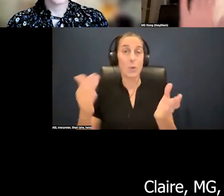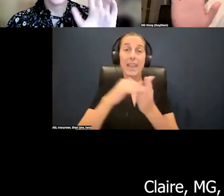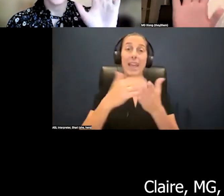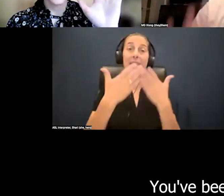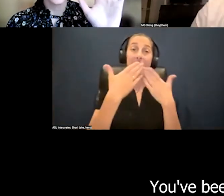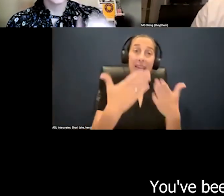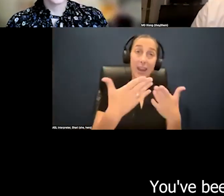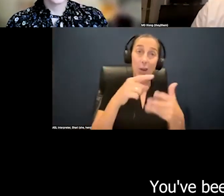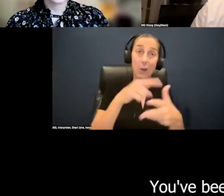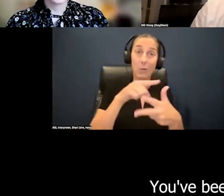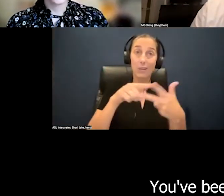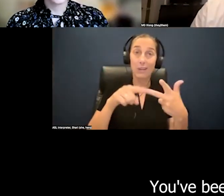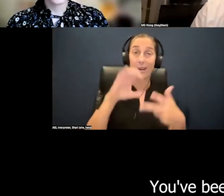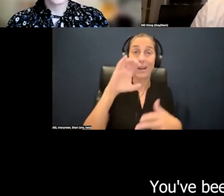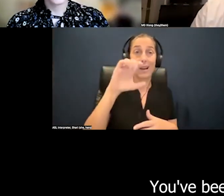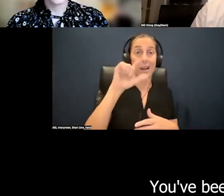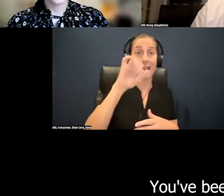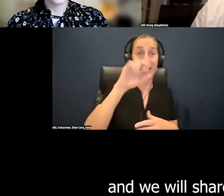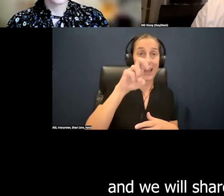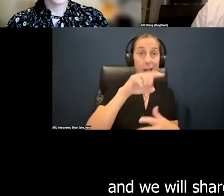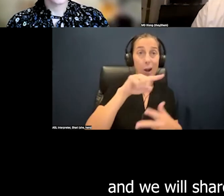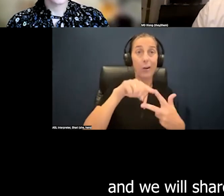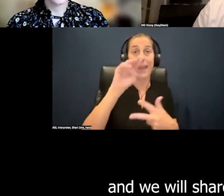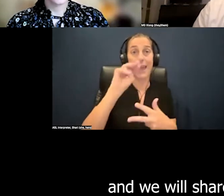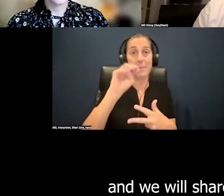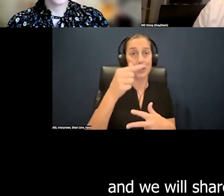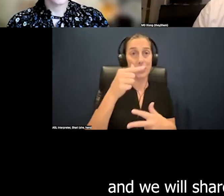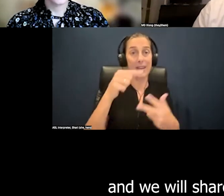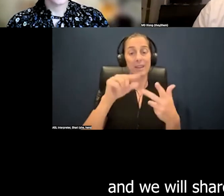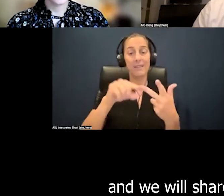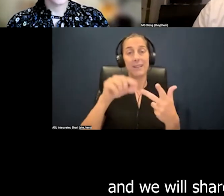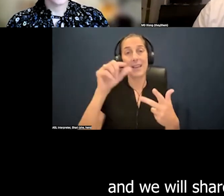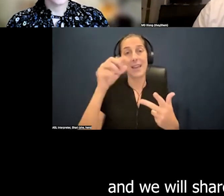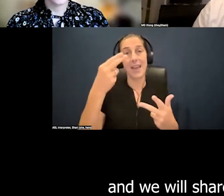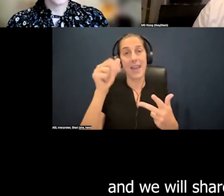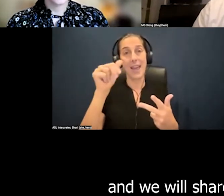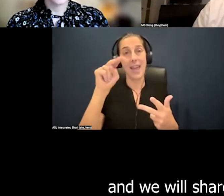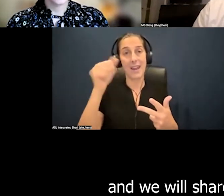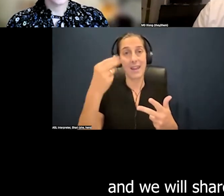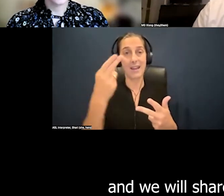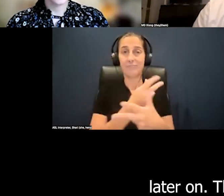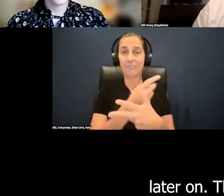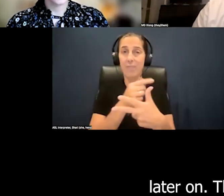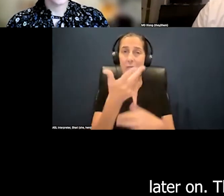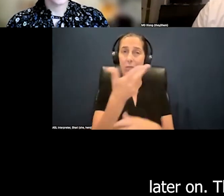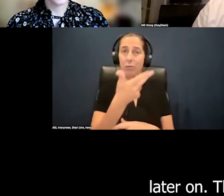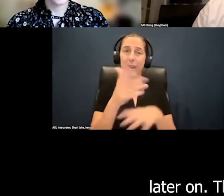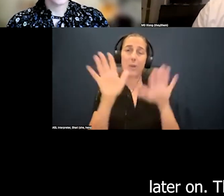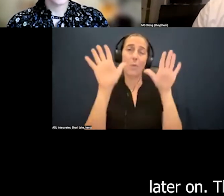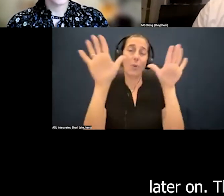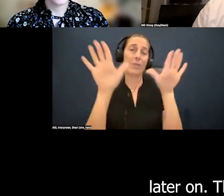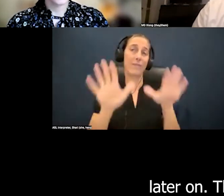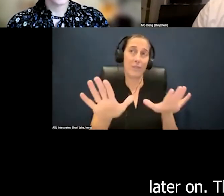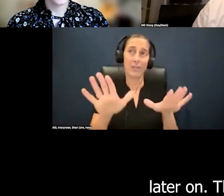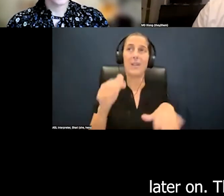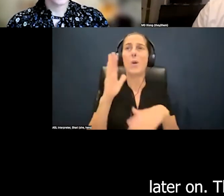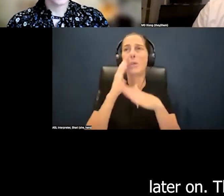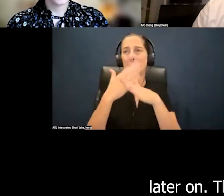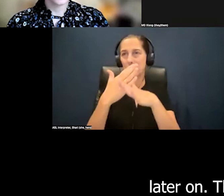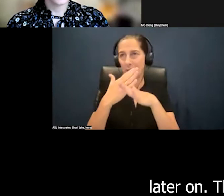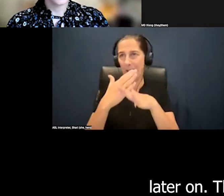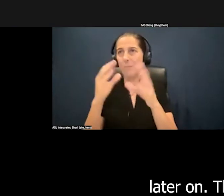Hannah. You've been wonderful. And we will share your information later on. Thanks